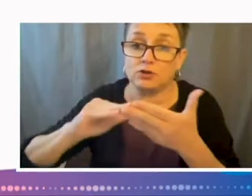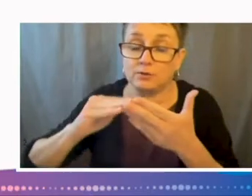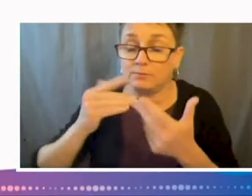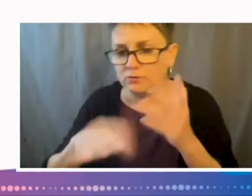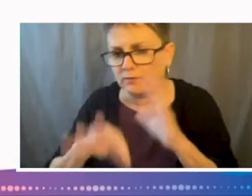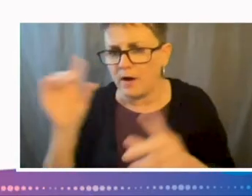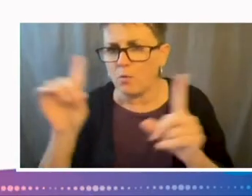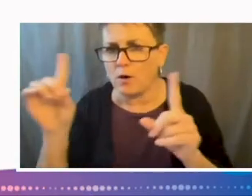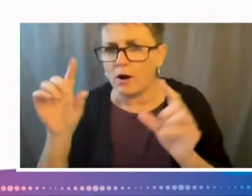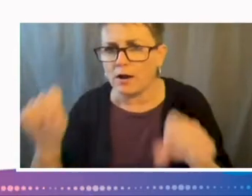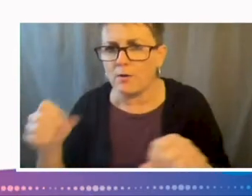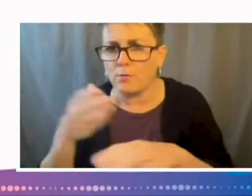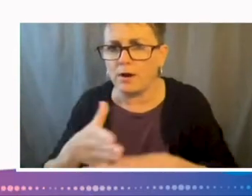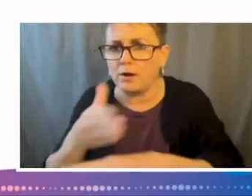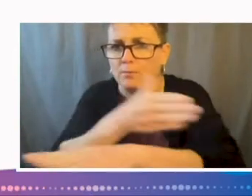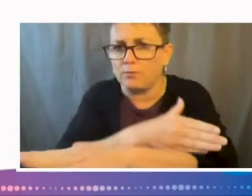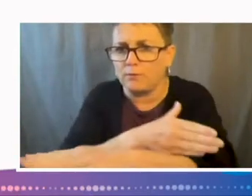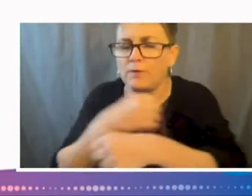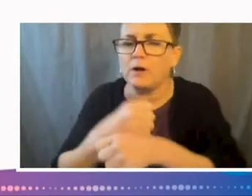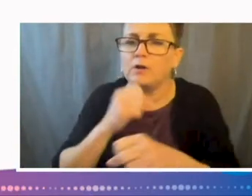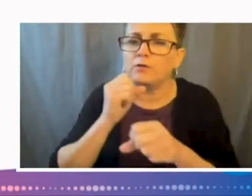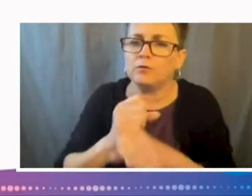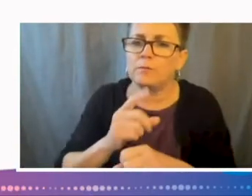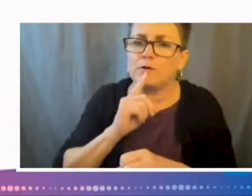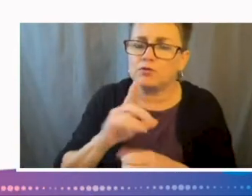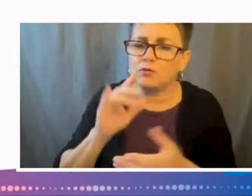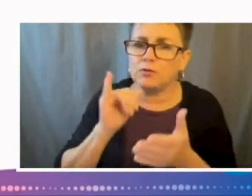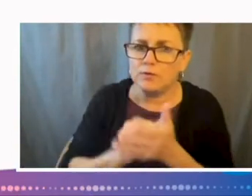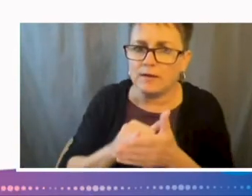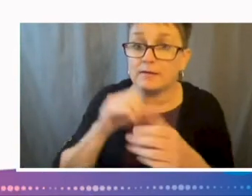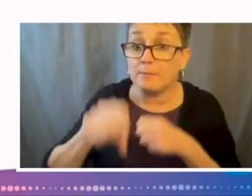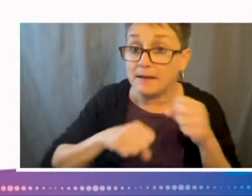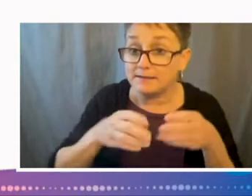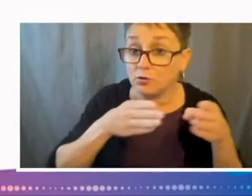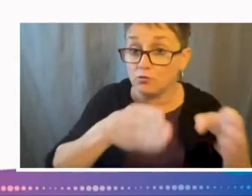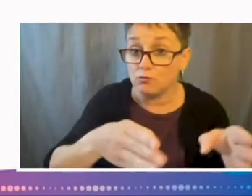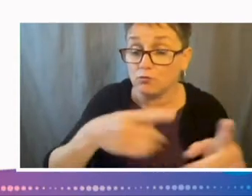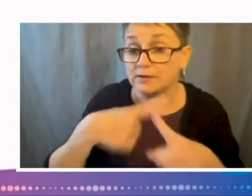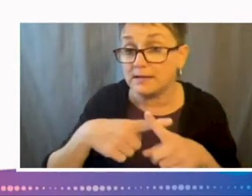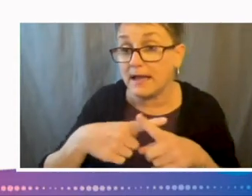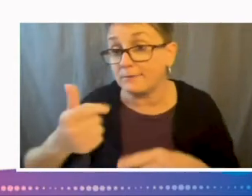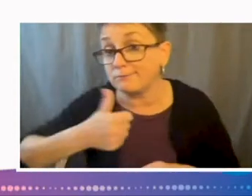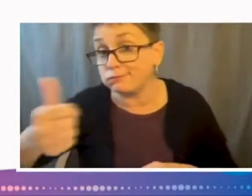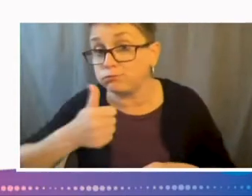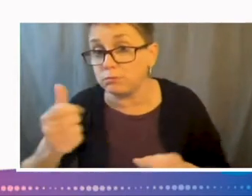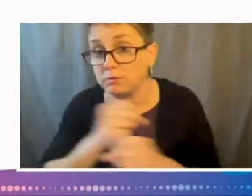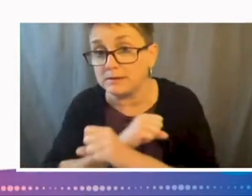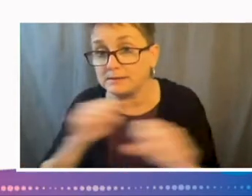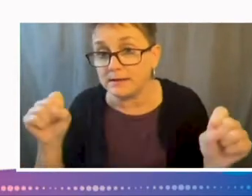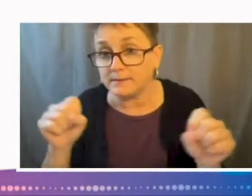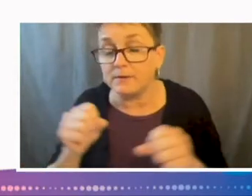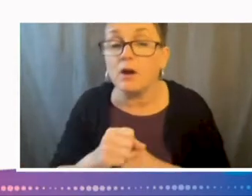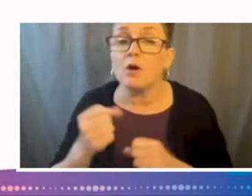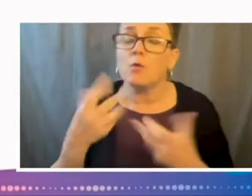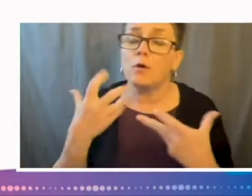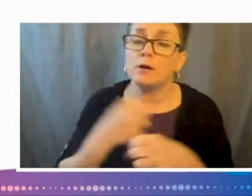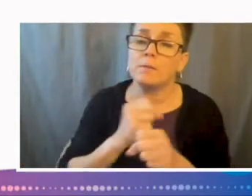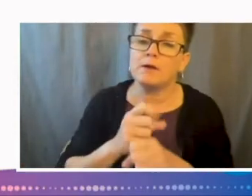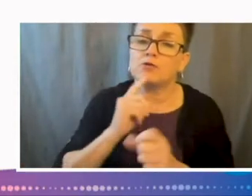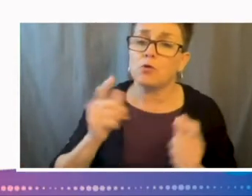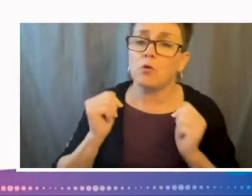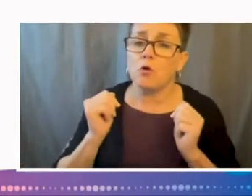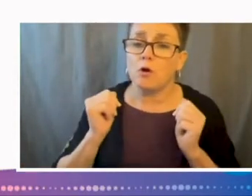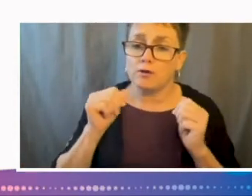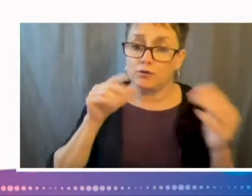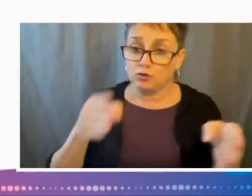make pedestrian and bicycle routes to transit safer. We encourage municipalities to design their streets for all users. What we do